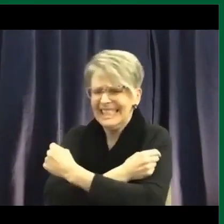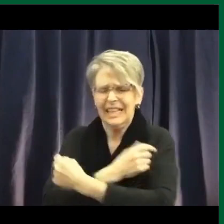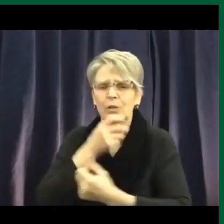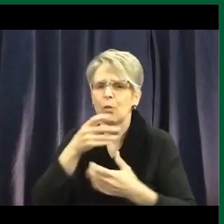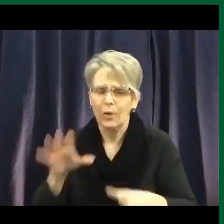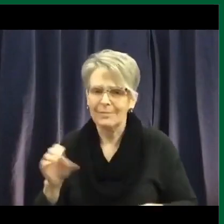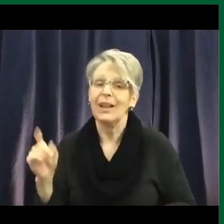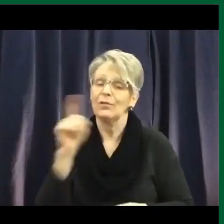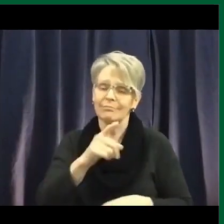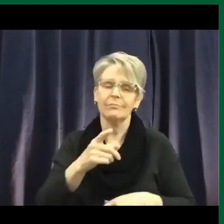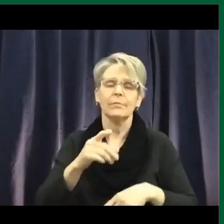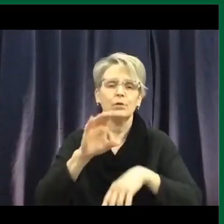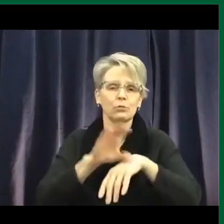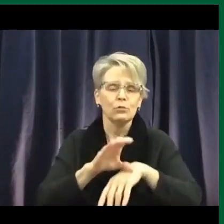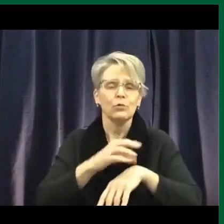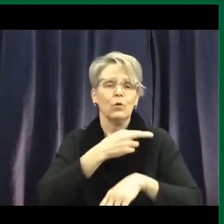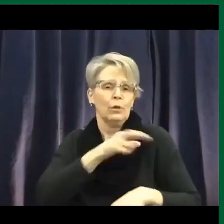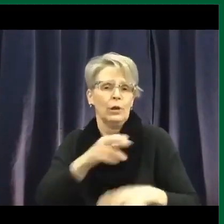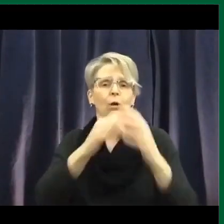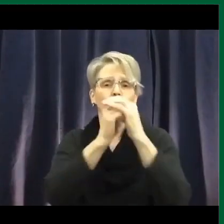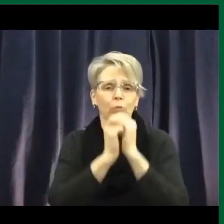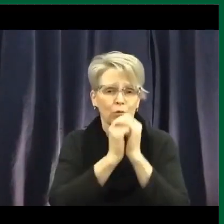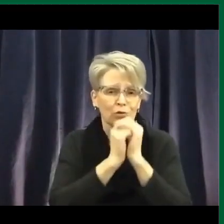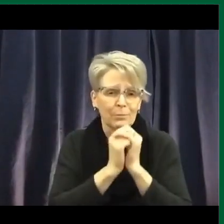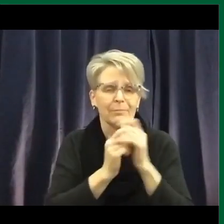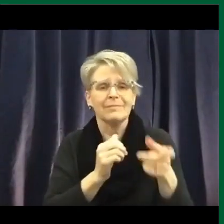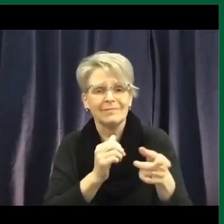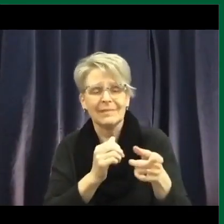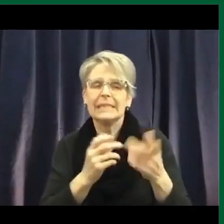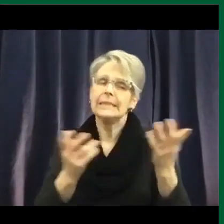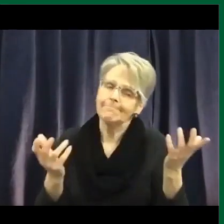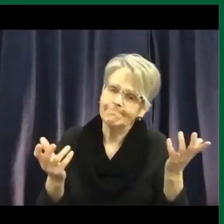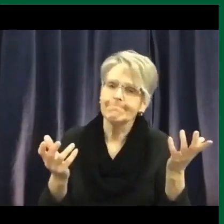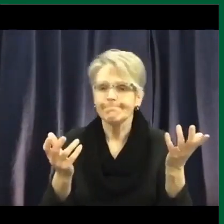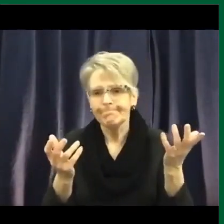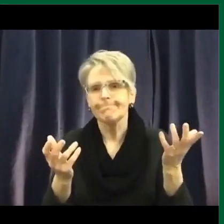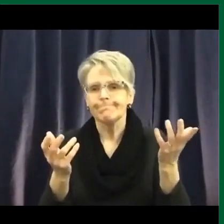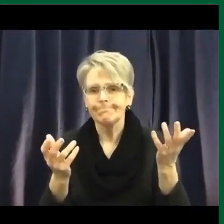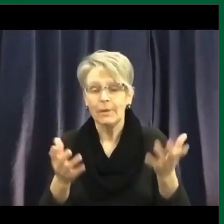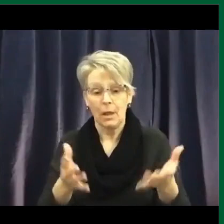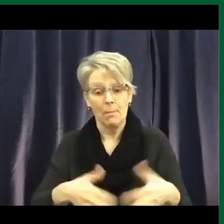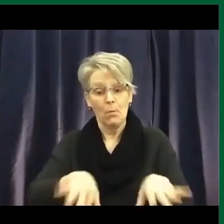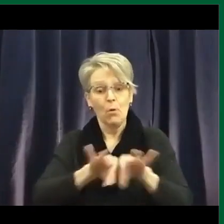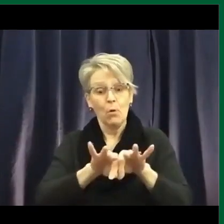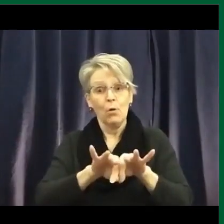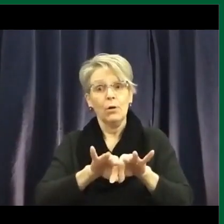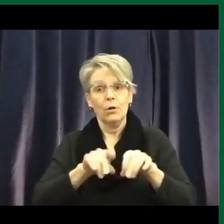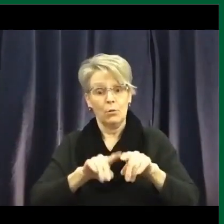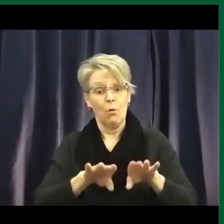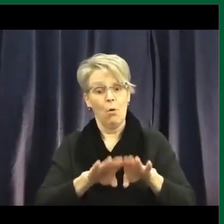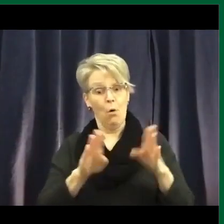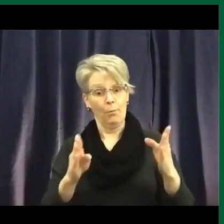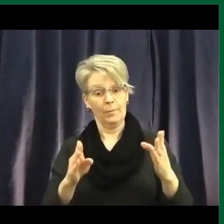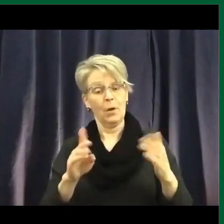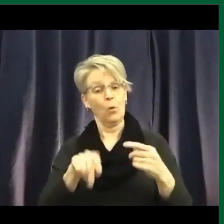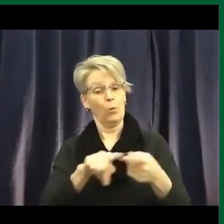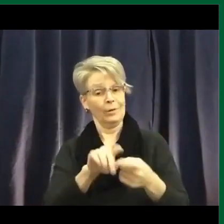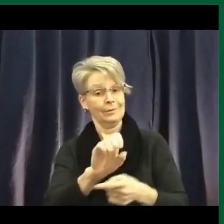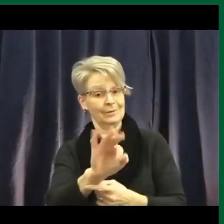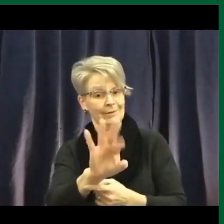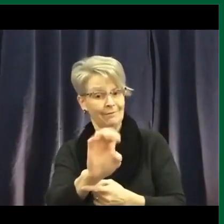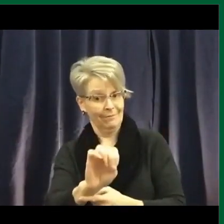again, at some point, it is important to reopen when it's safe to do so.